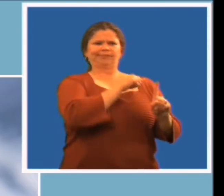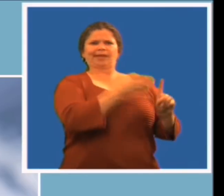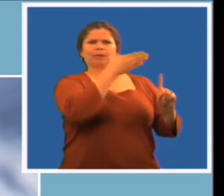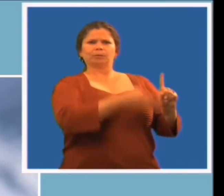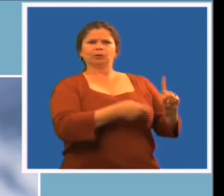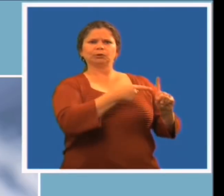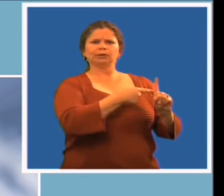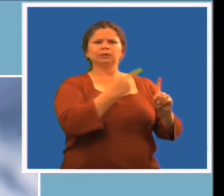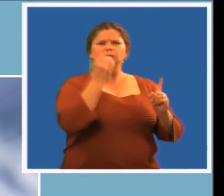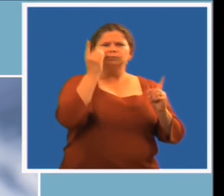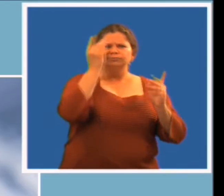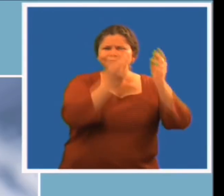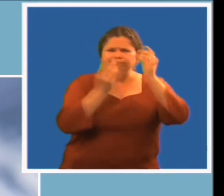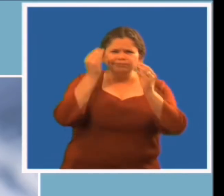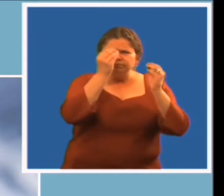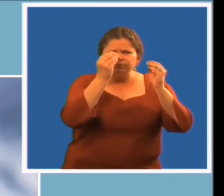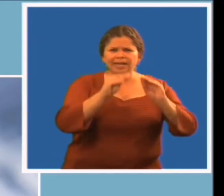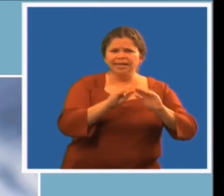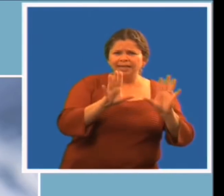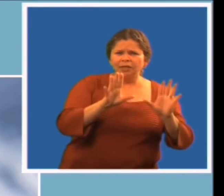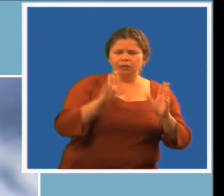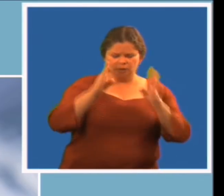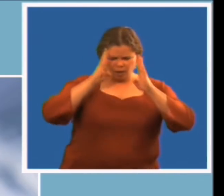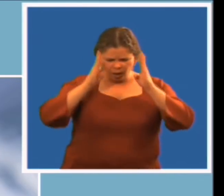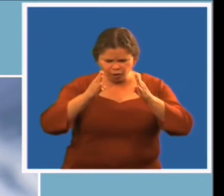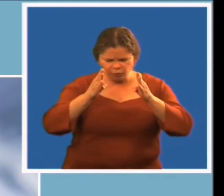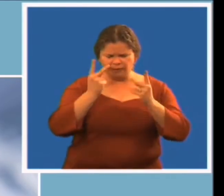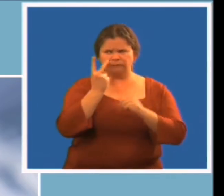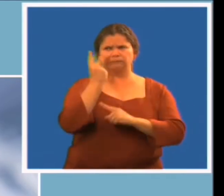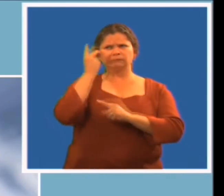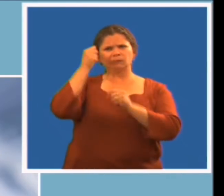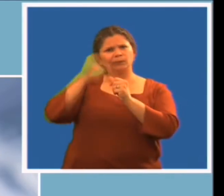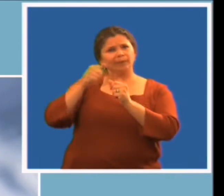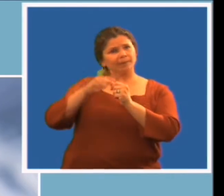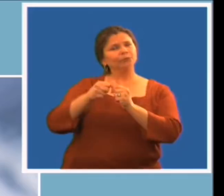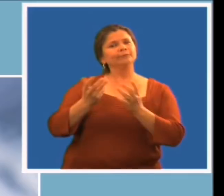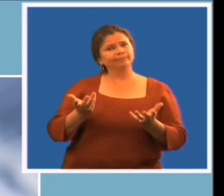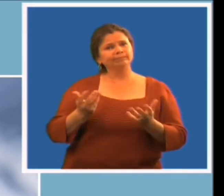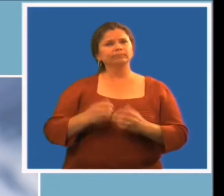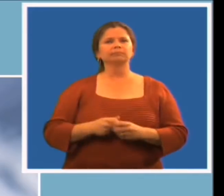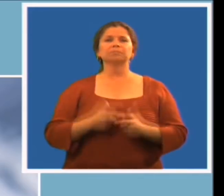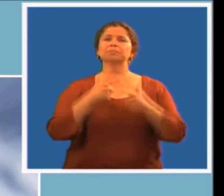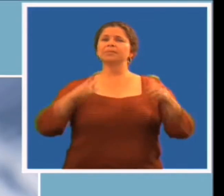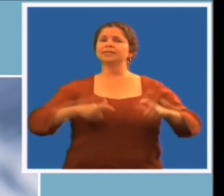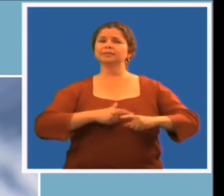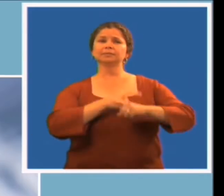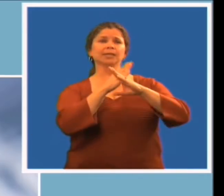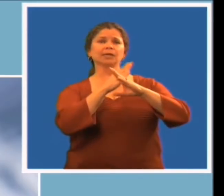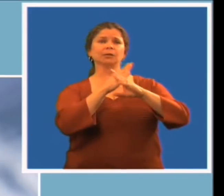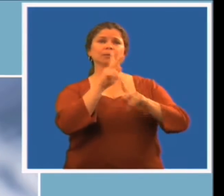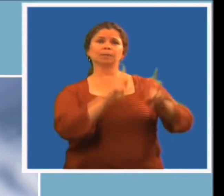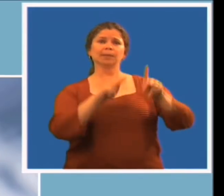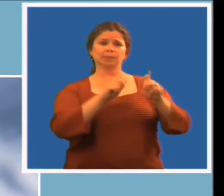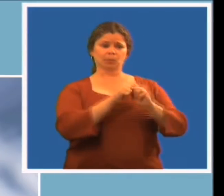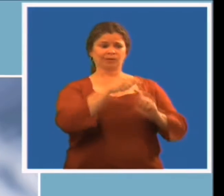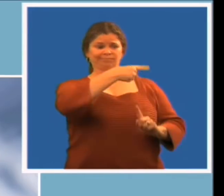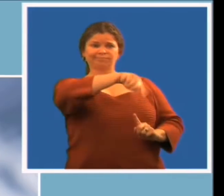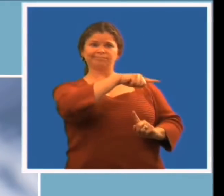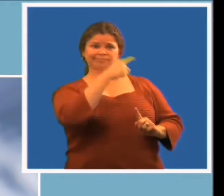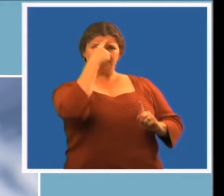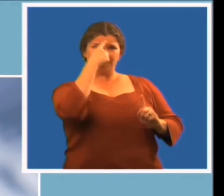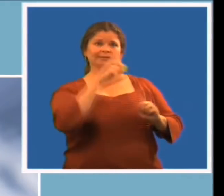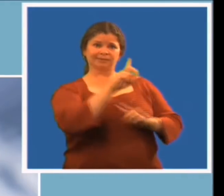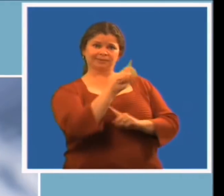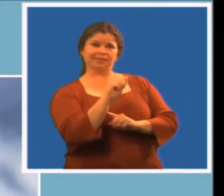ability to think clearly, concentrate, or remember. The major barrier for people with mental disabilities are